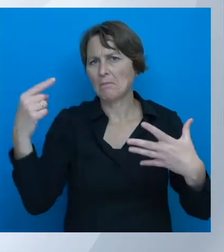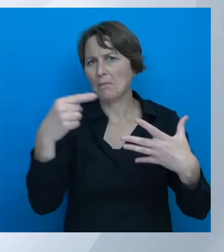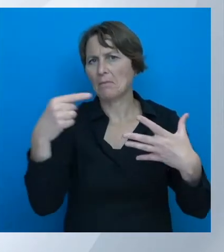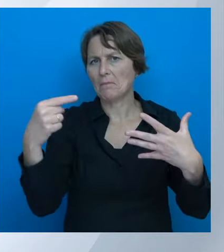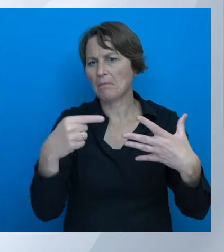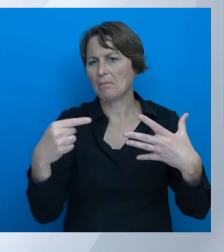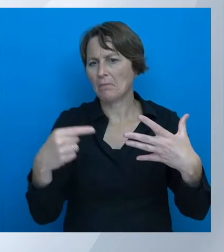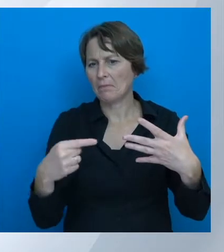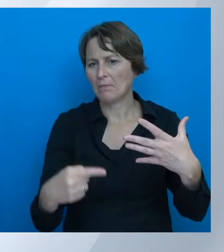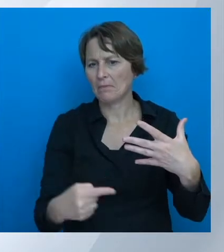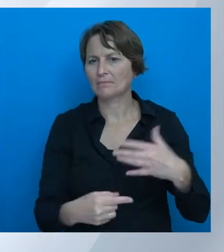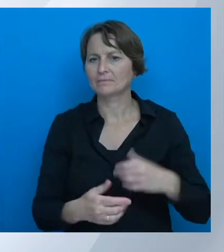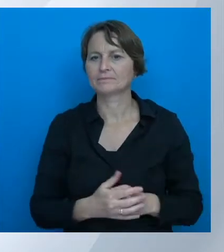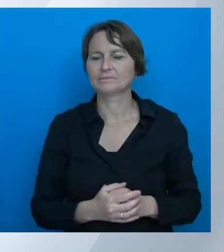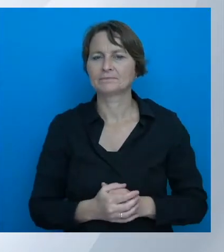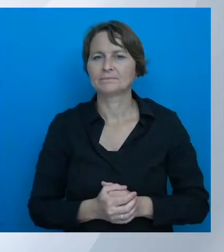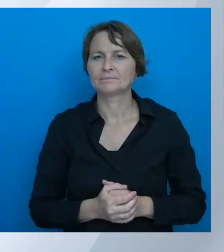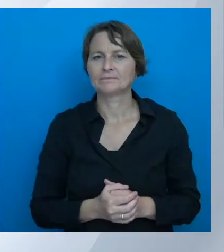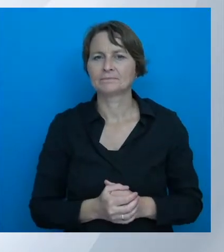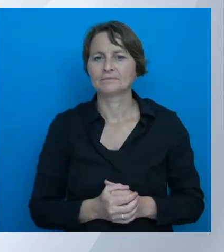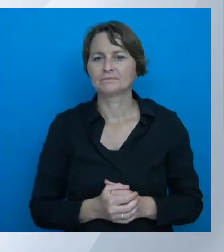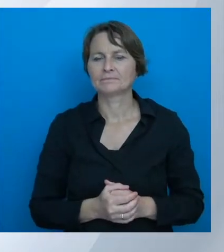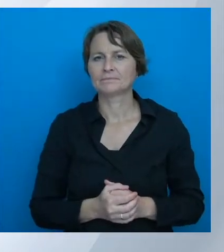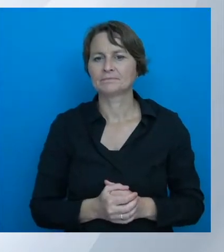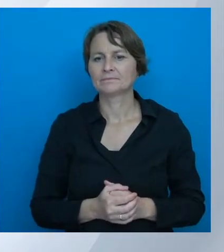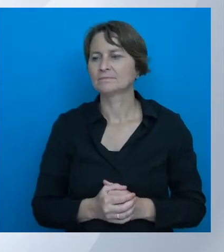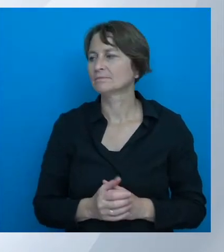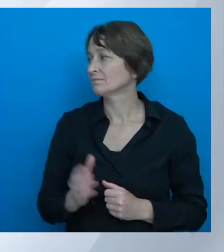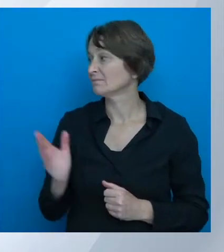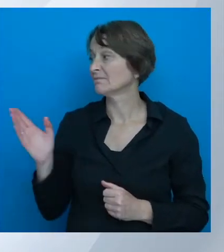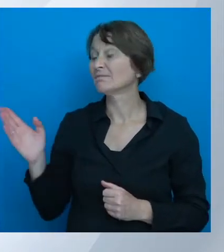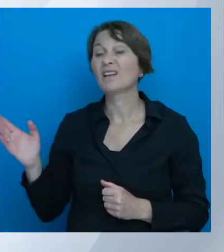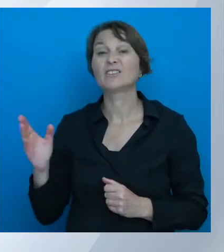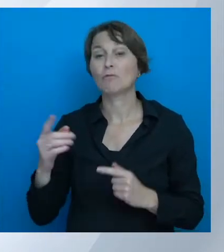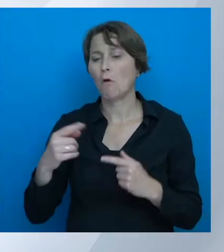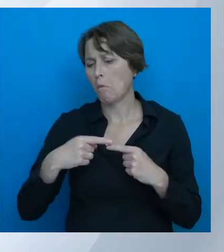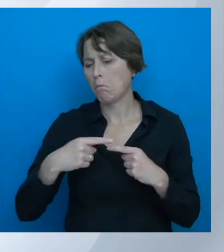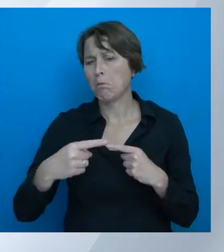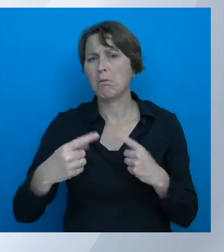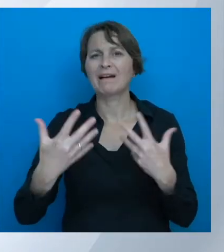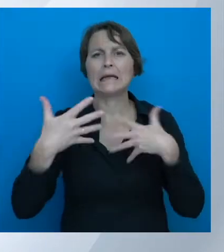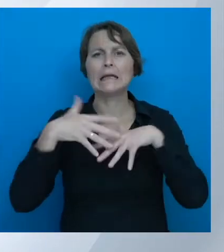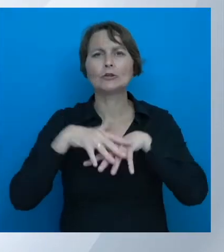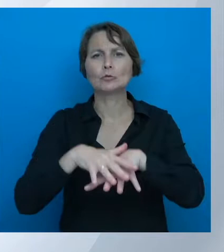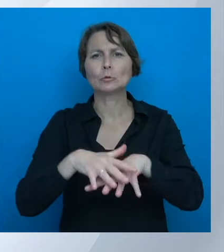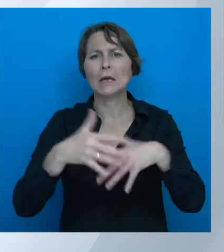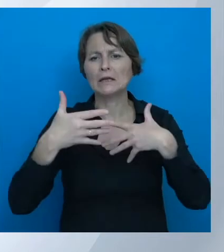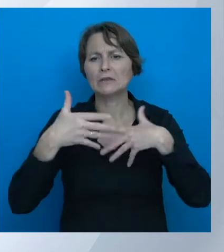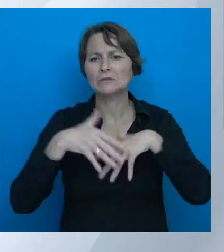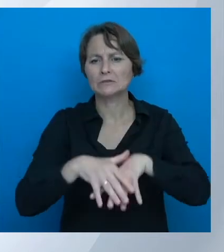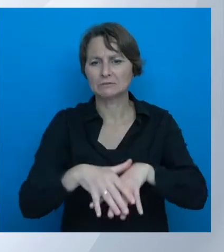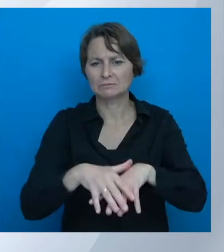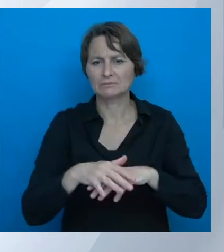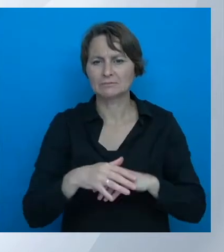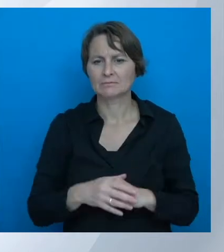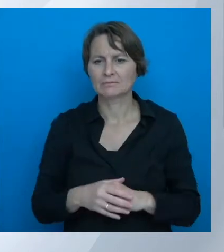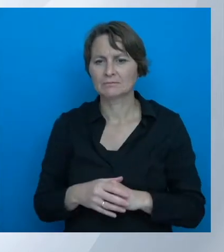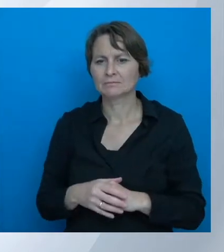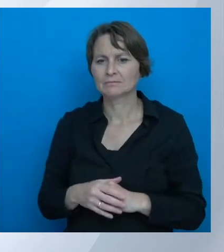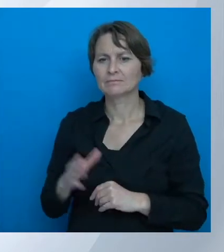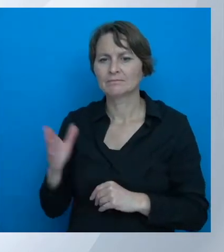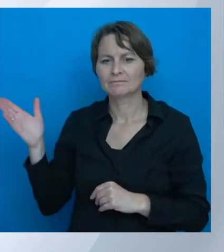thing. This is just set up for continuous integration, and basically we just do a .NET restore, a .NET build.